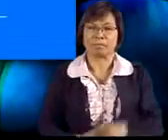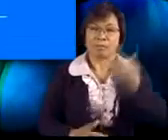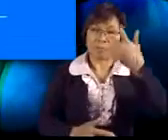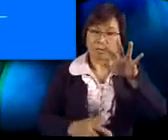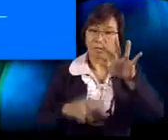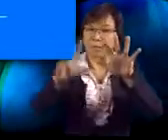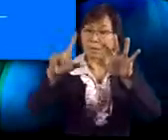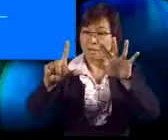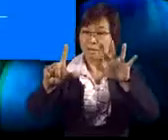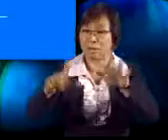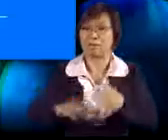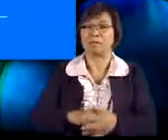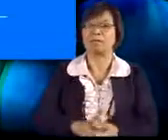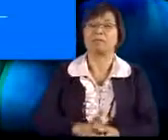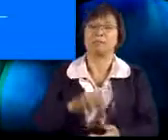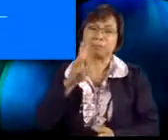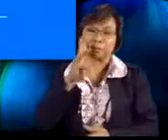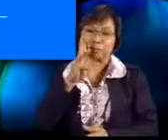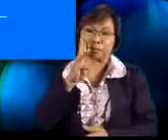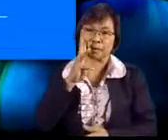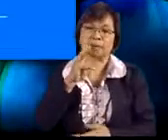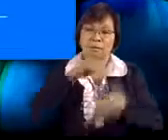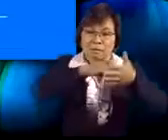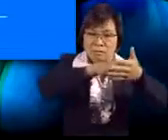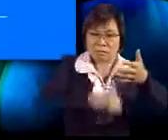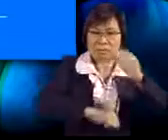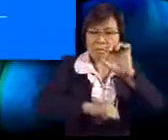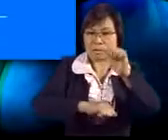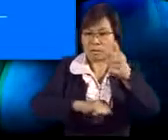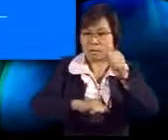15 liters of water subtract